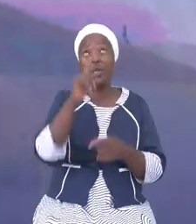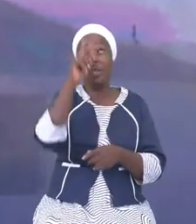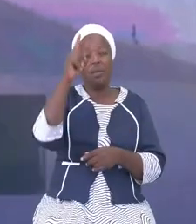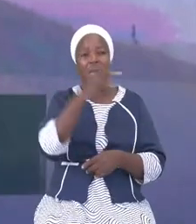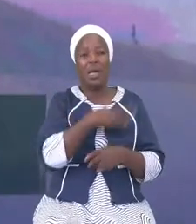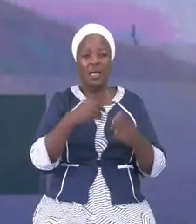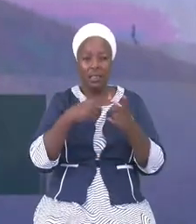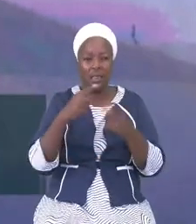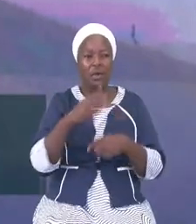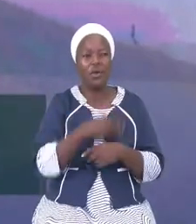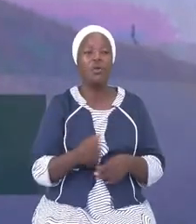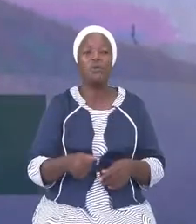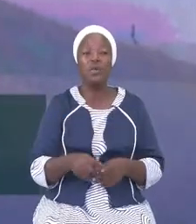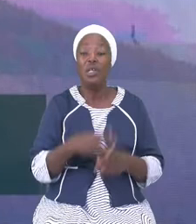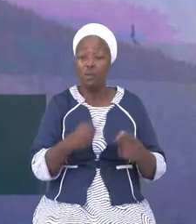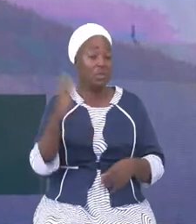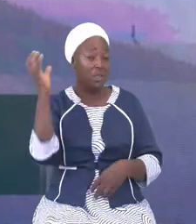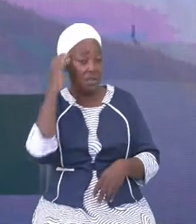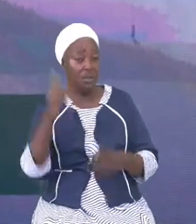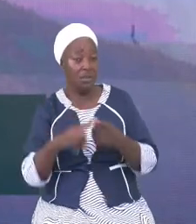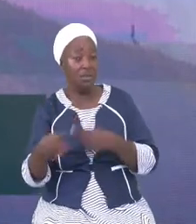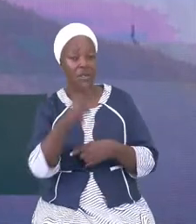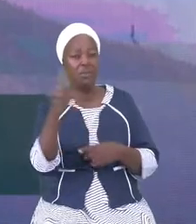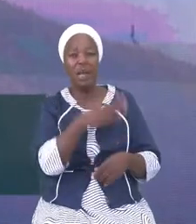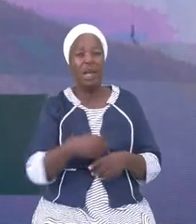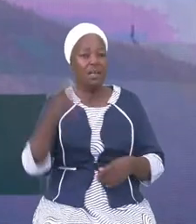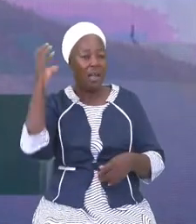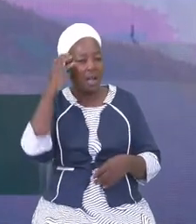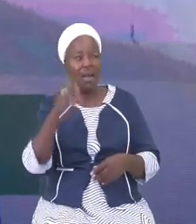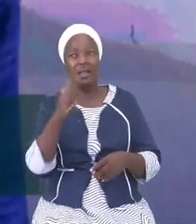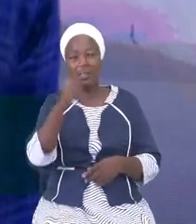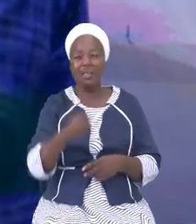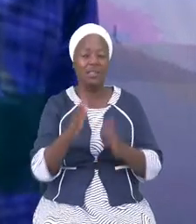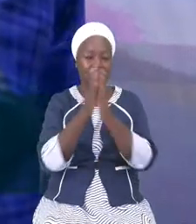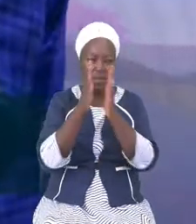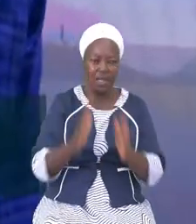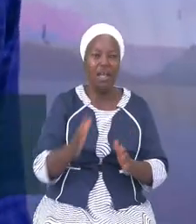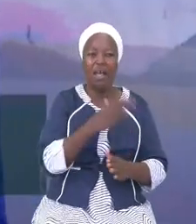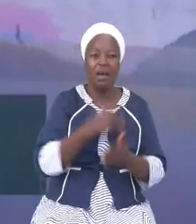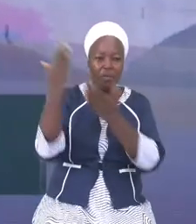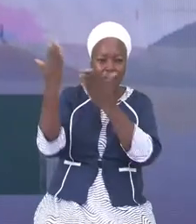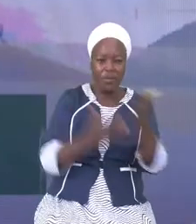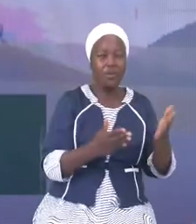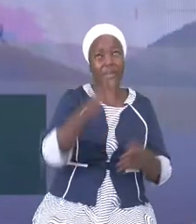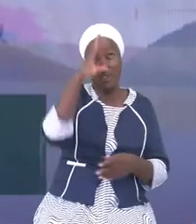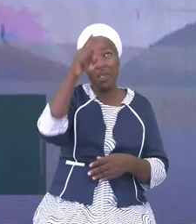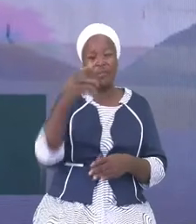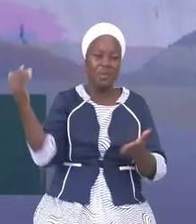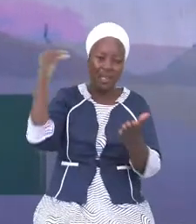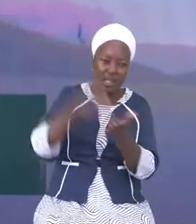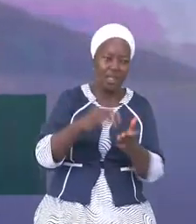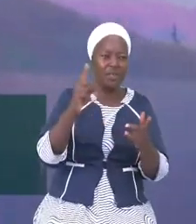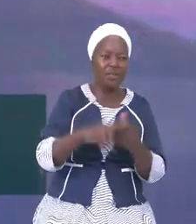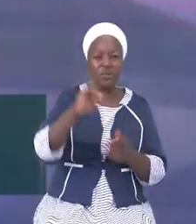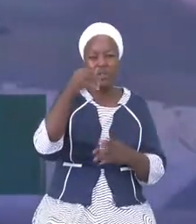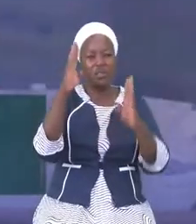was entreated of him, and heard his supplication, and brought him again to